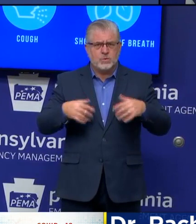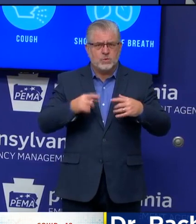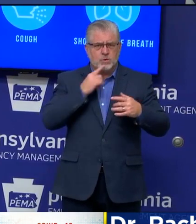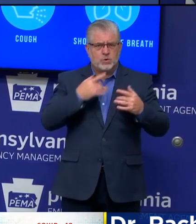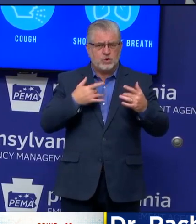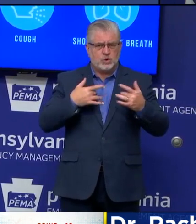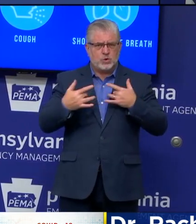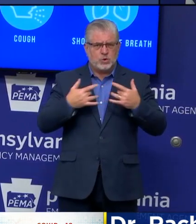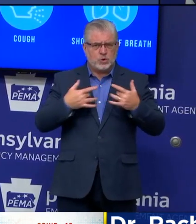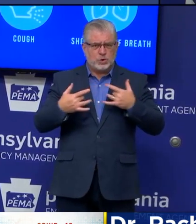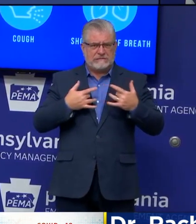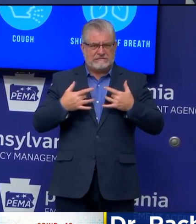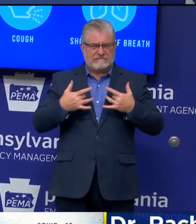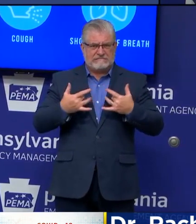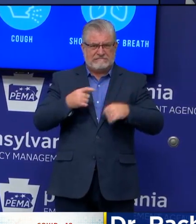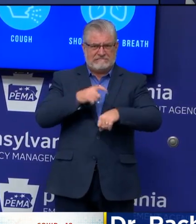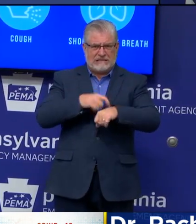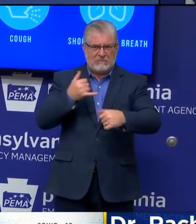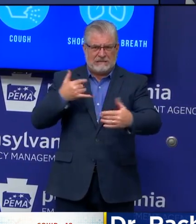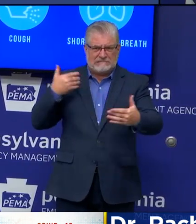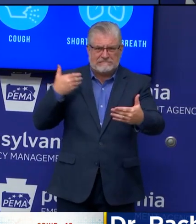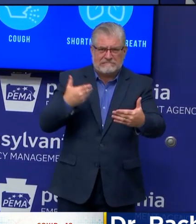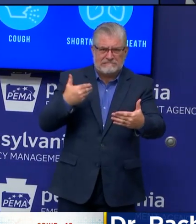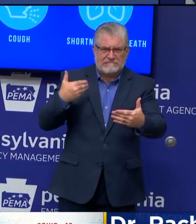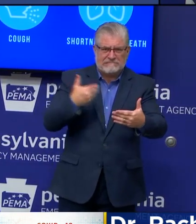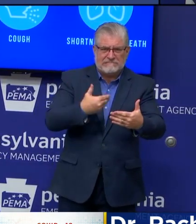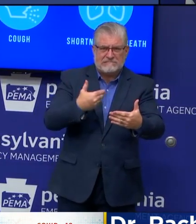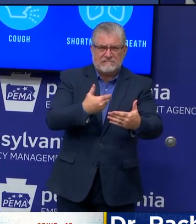against COVID-19. We now have